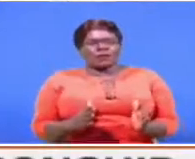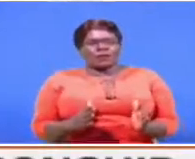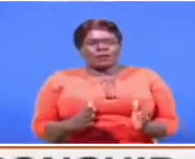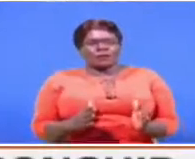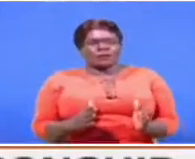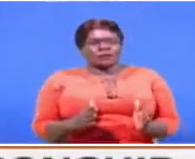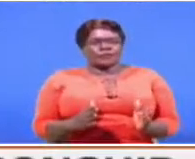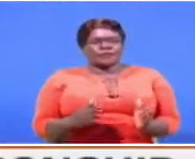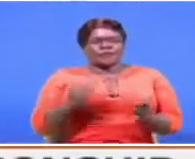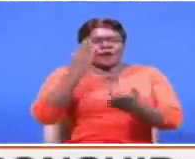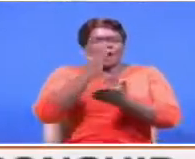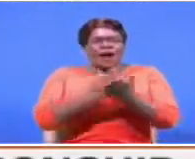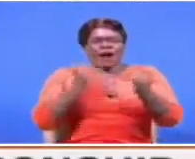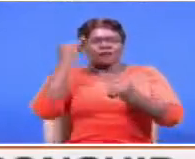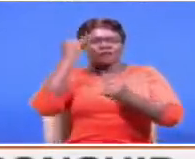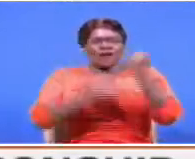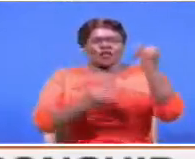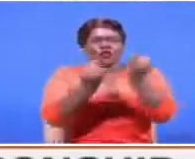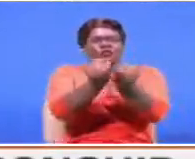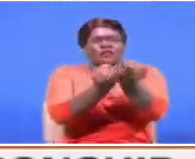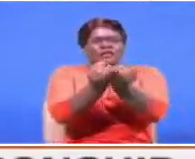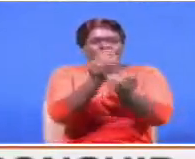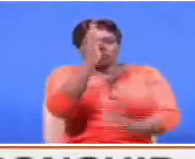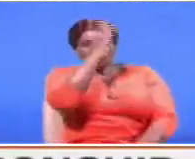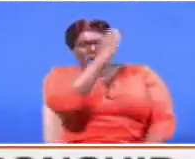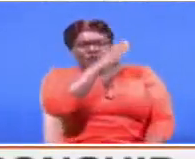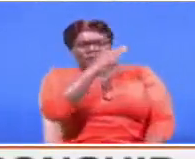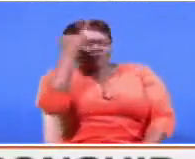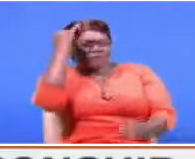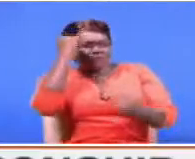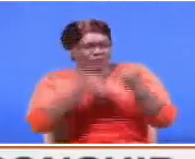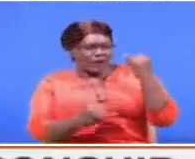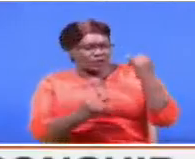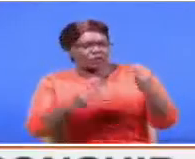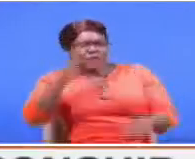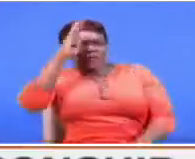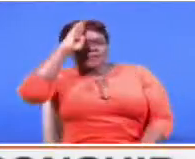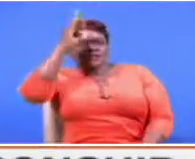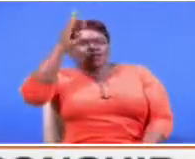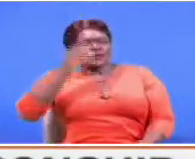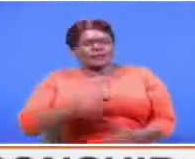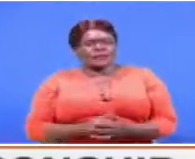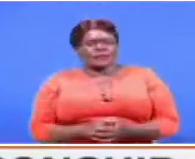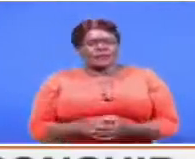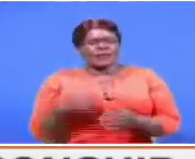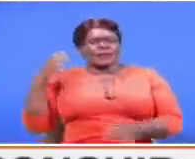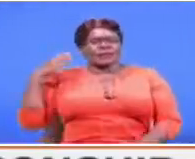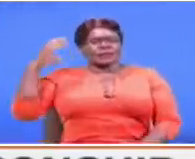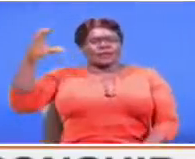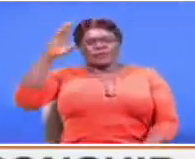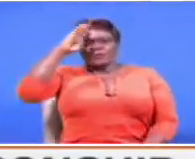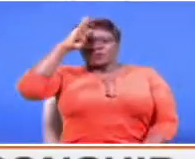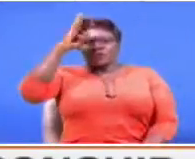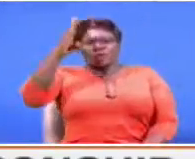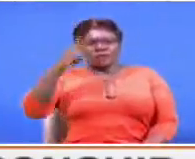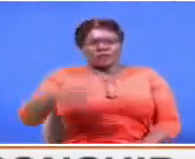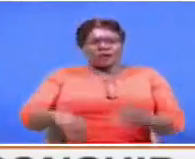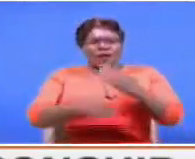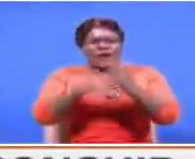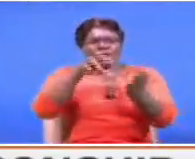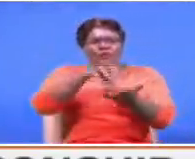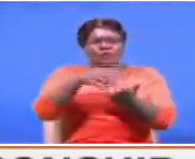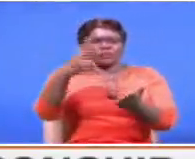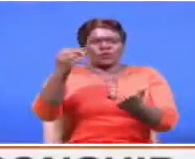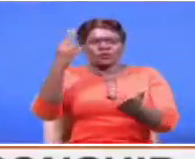respectively. The semifinals will be held on Saturday afternoon, while the finals are scheduled for Sunday. The champion on Sunday will earn a slot in